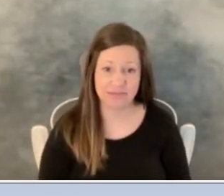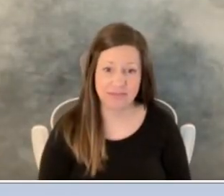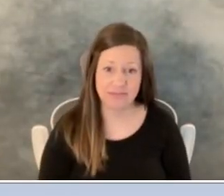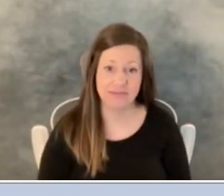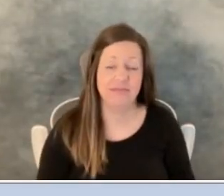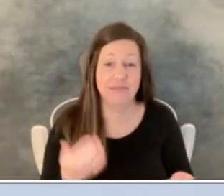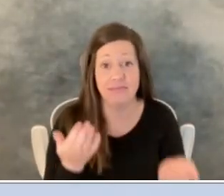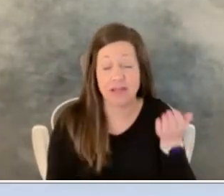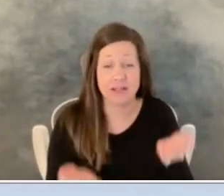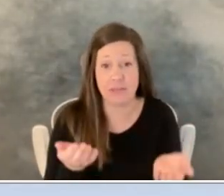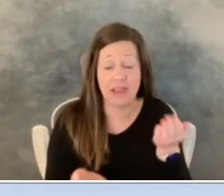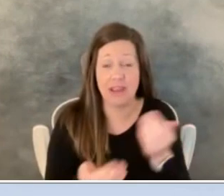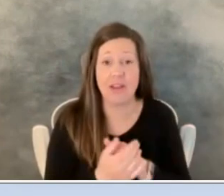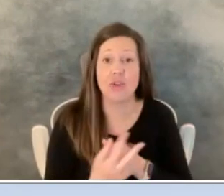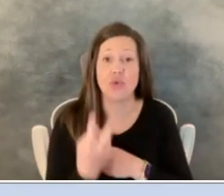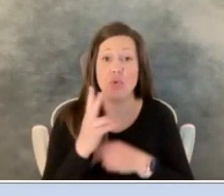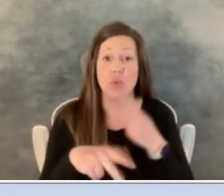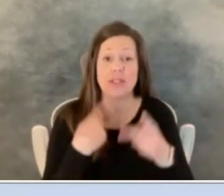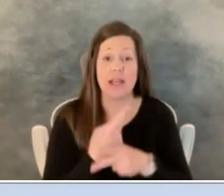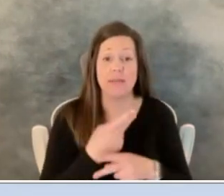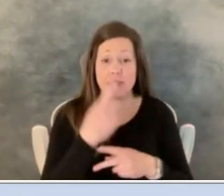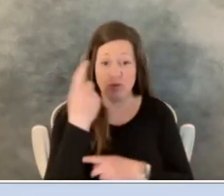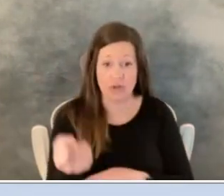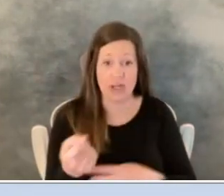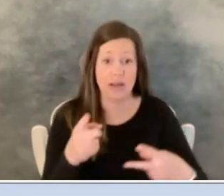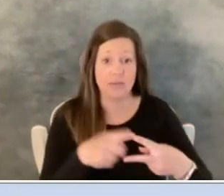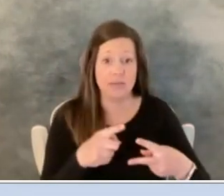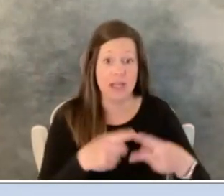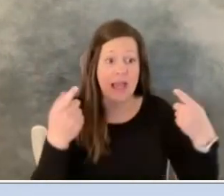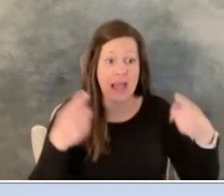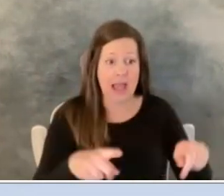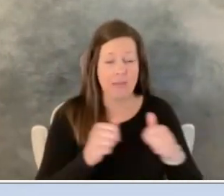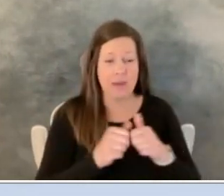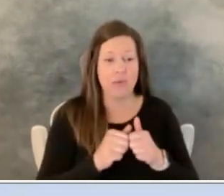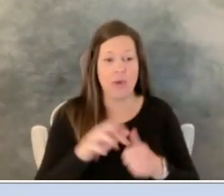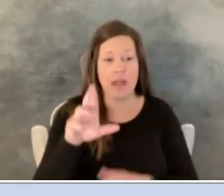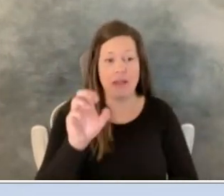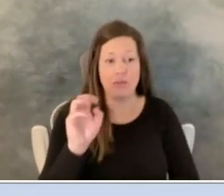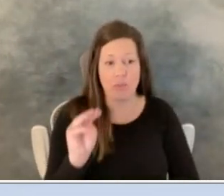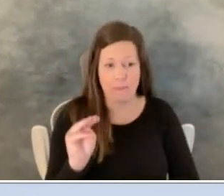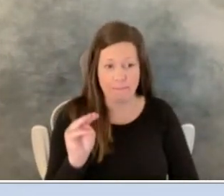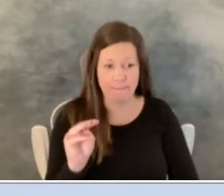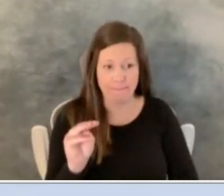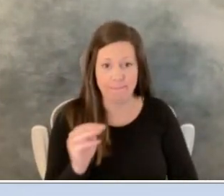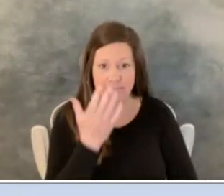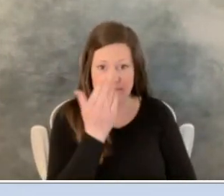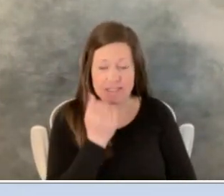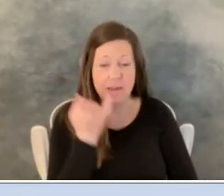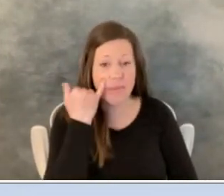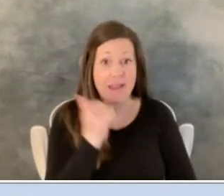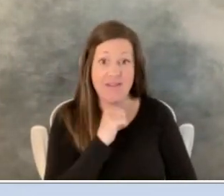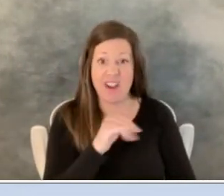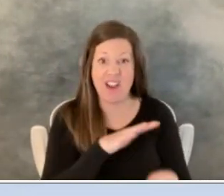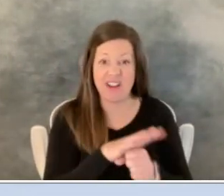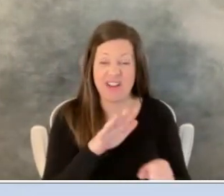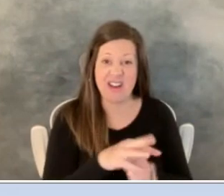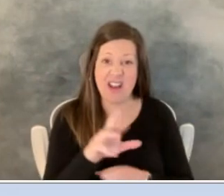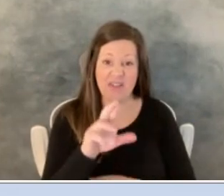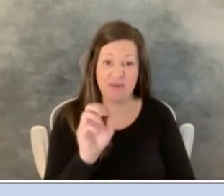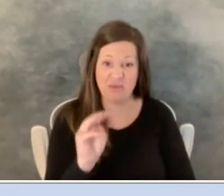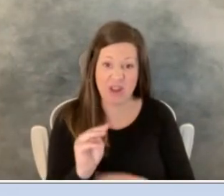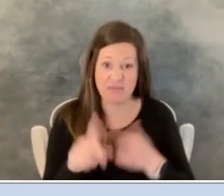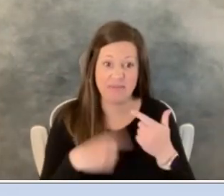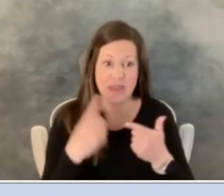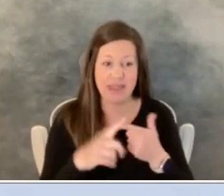Possibly. There are two types of dreams that happen in rapid eye movement sleep. If you do not have enough REM, you will not